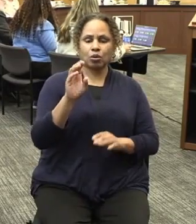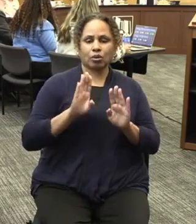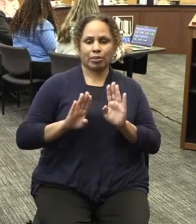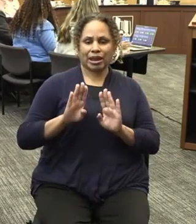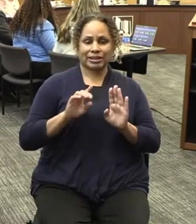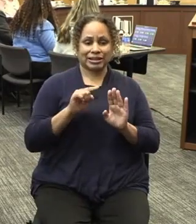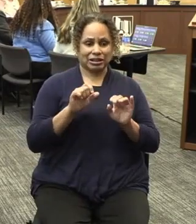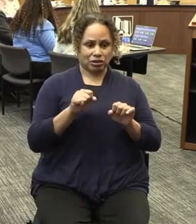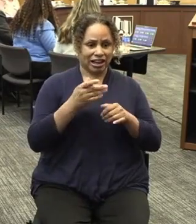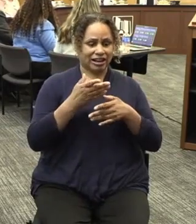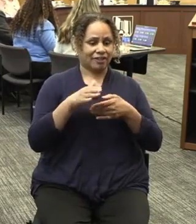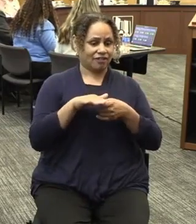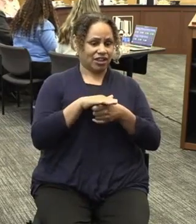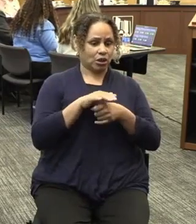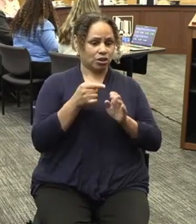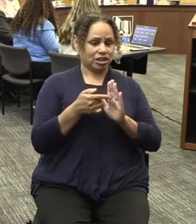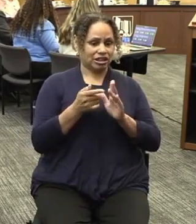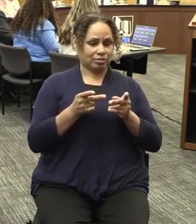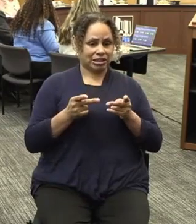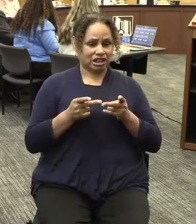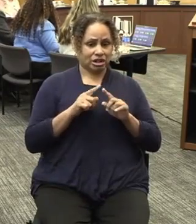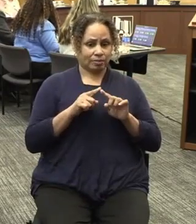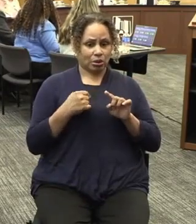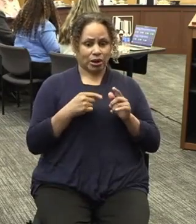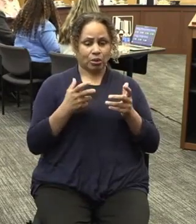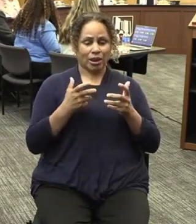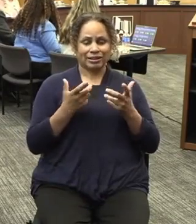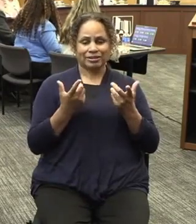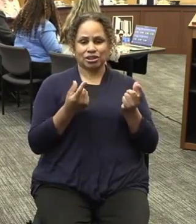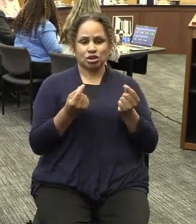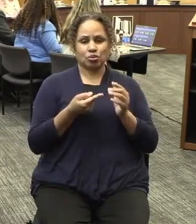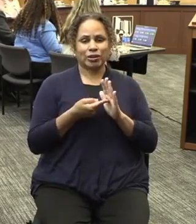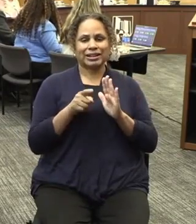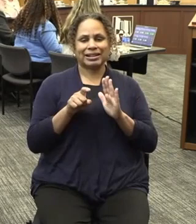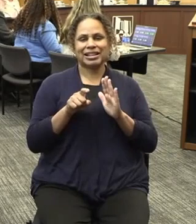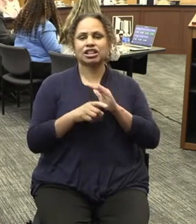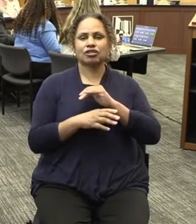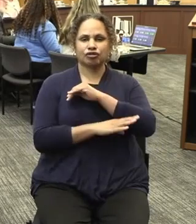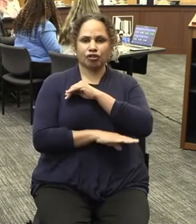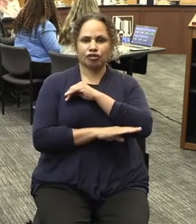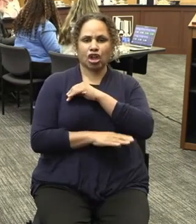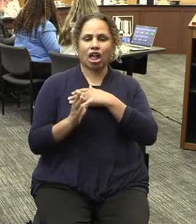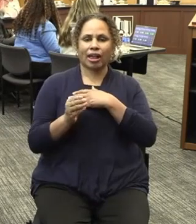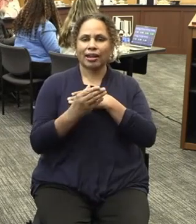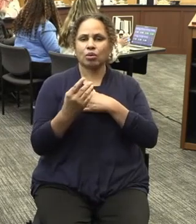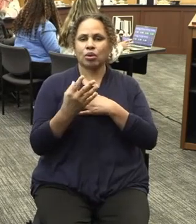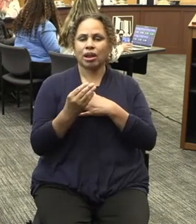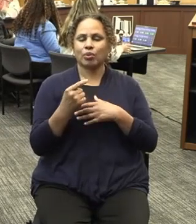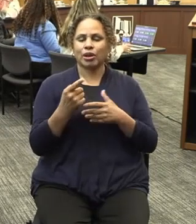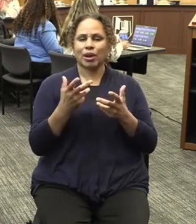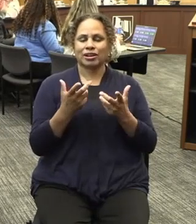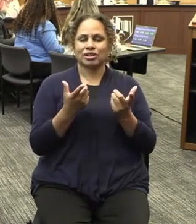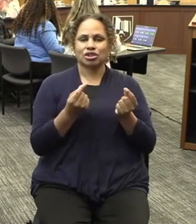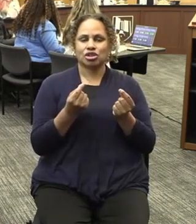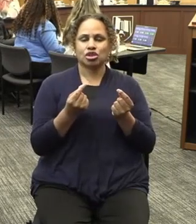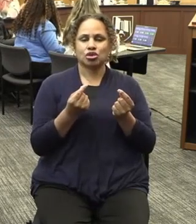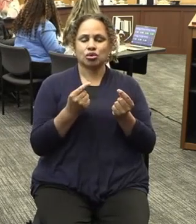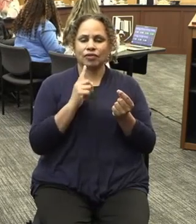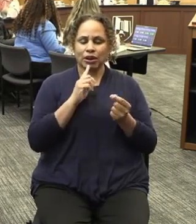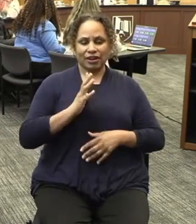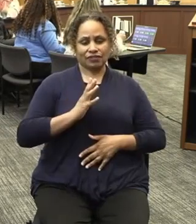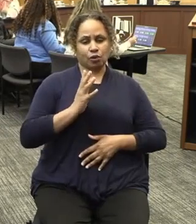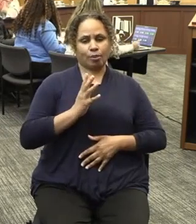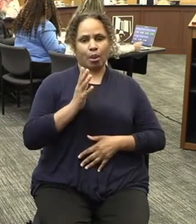fill this position, but we need this for fall. And we want to do a big, a formal